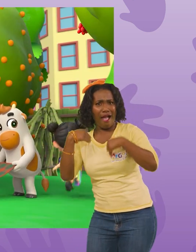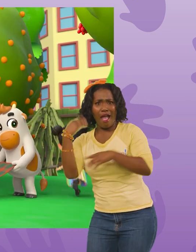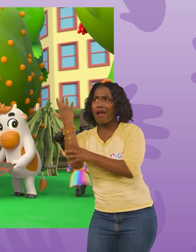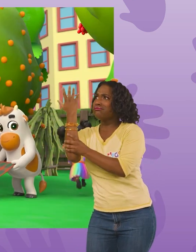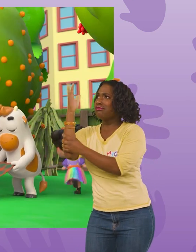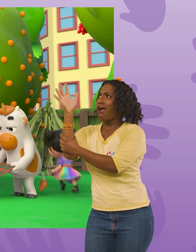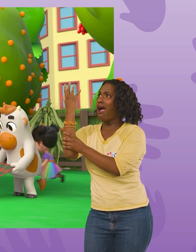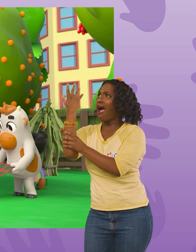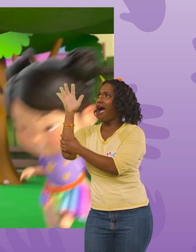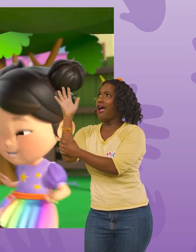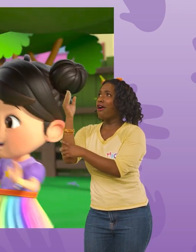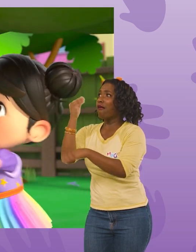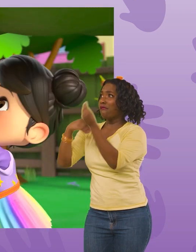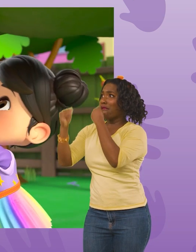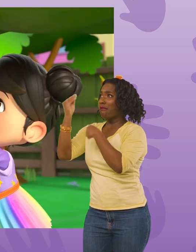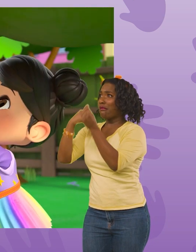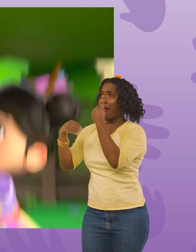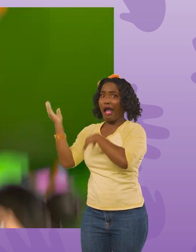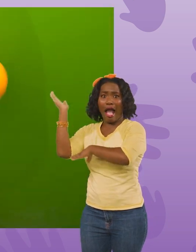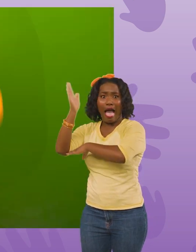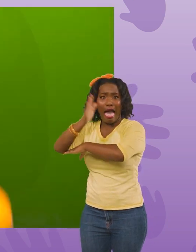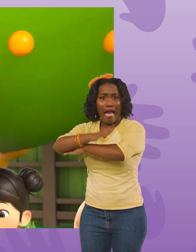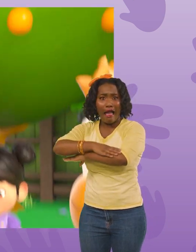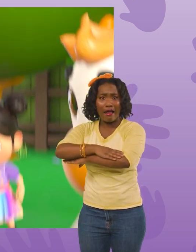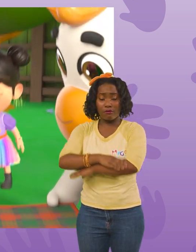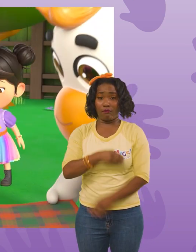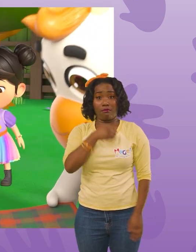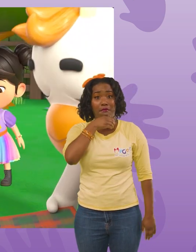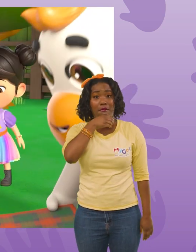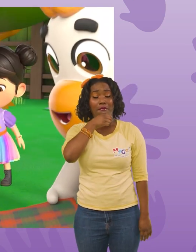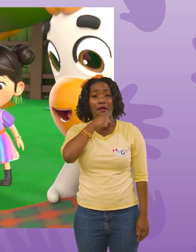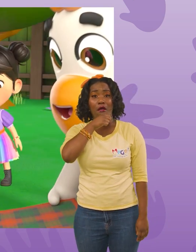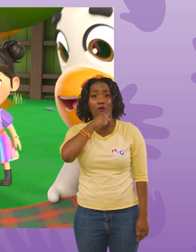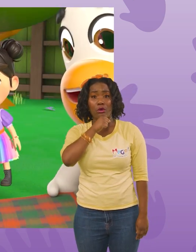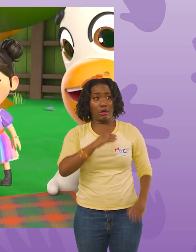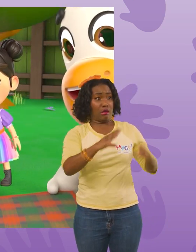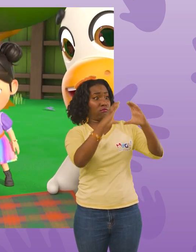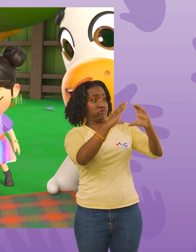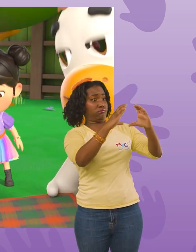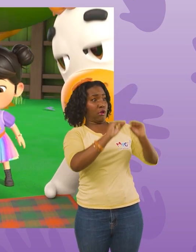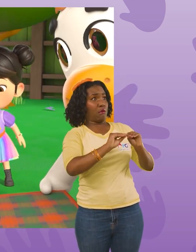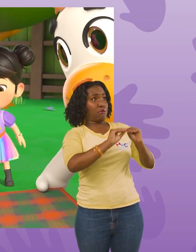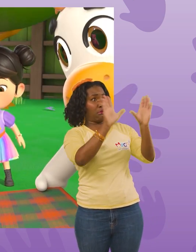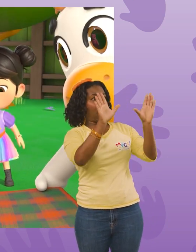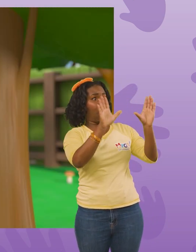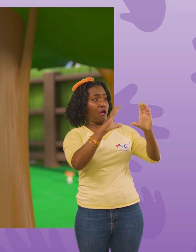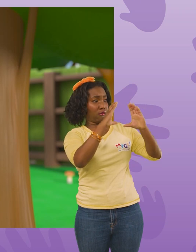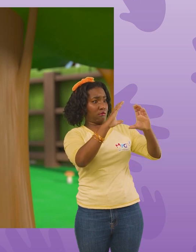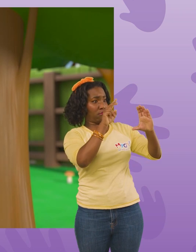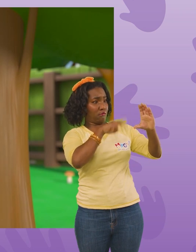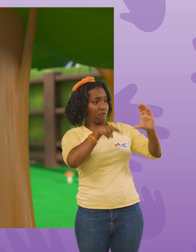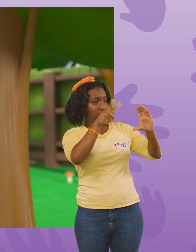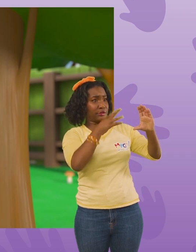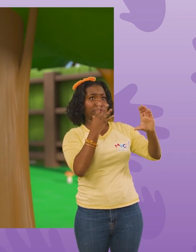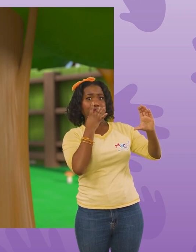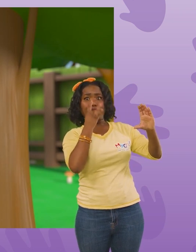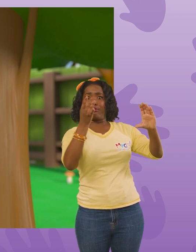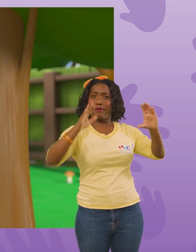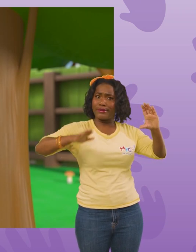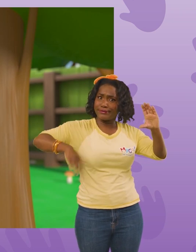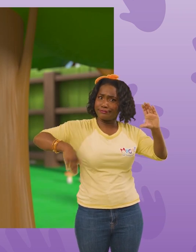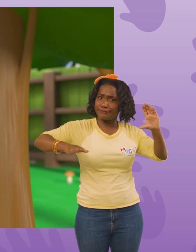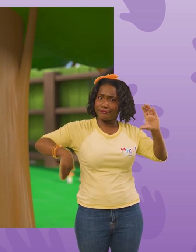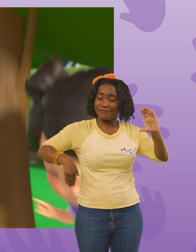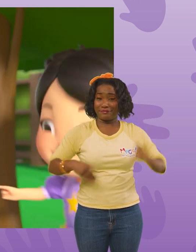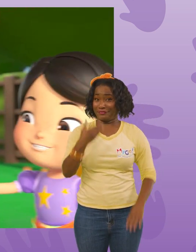Won't you shake a tree with me? So we can eat all day. How about an orange? Big and bright. I've never seen such a tasty